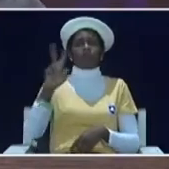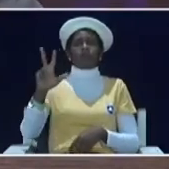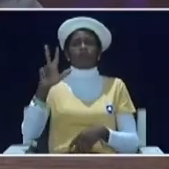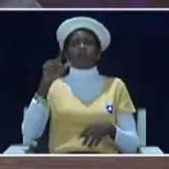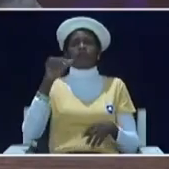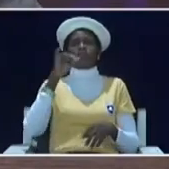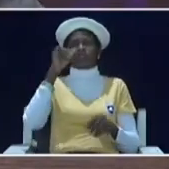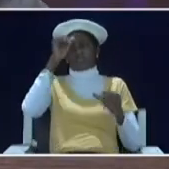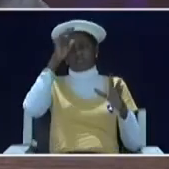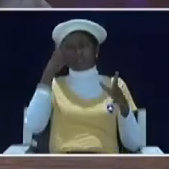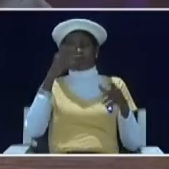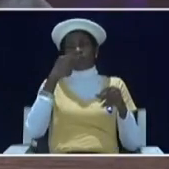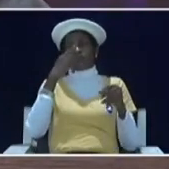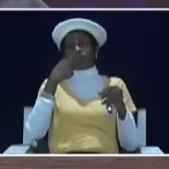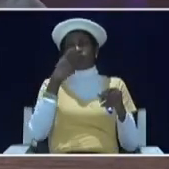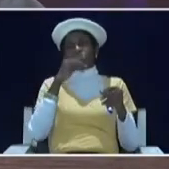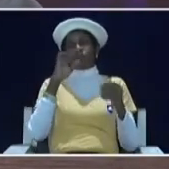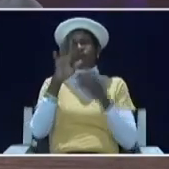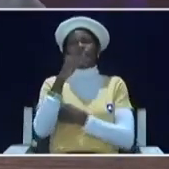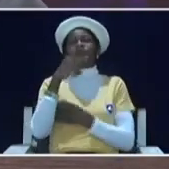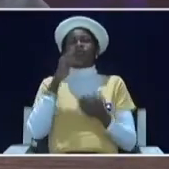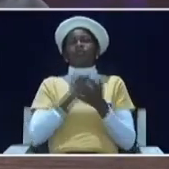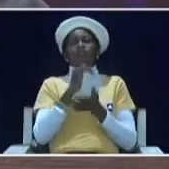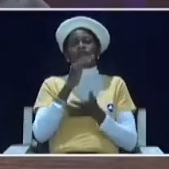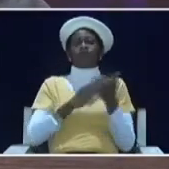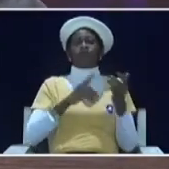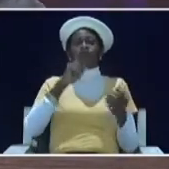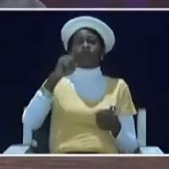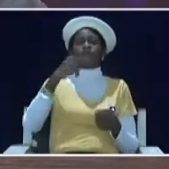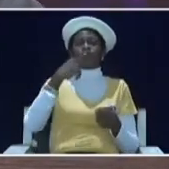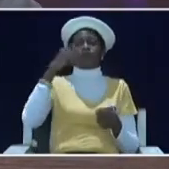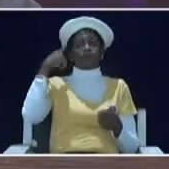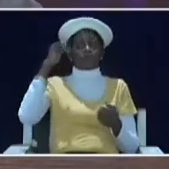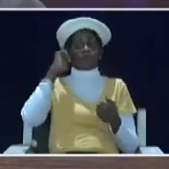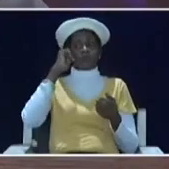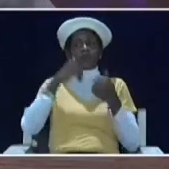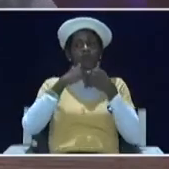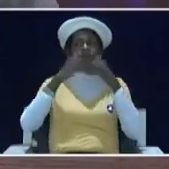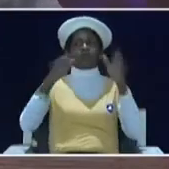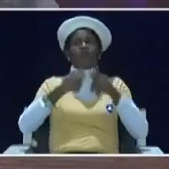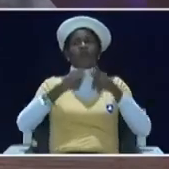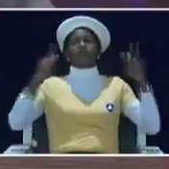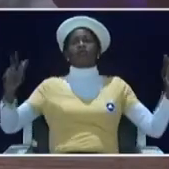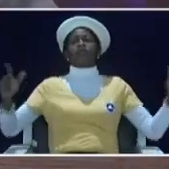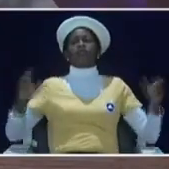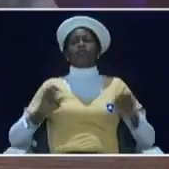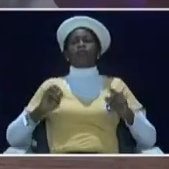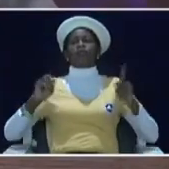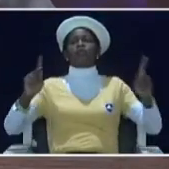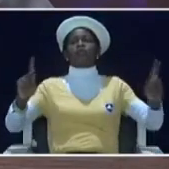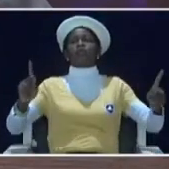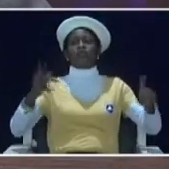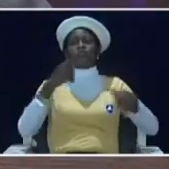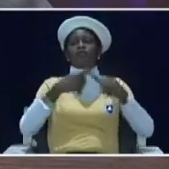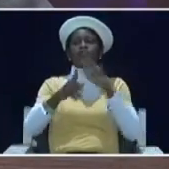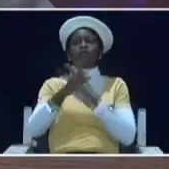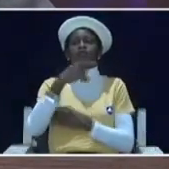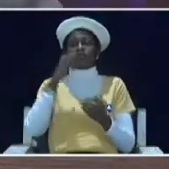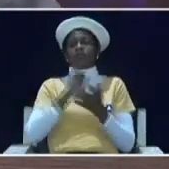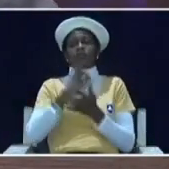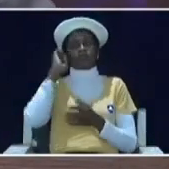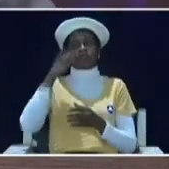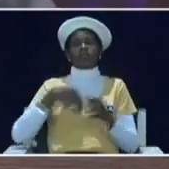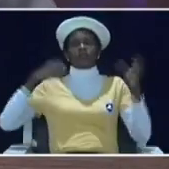2023, Daddy Gio said that God told him that there was someone who thought she had lost a great opportunity. But God said he had something